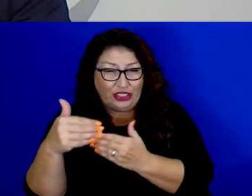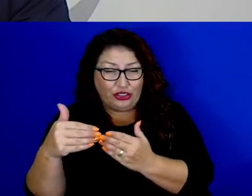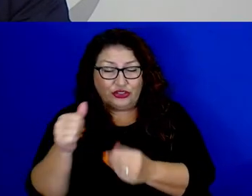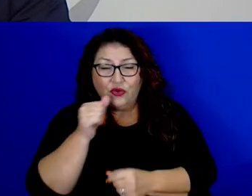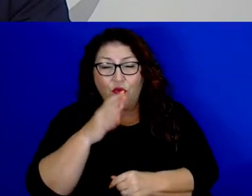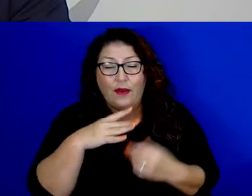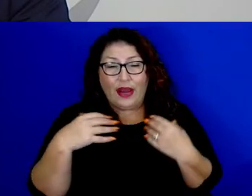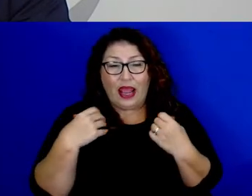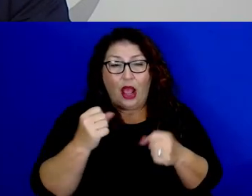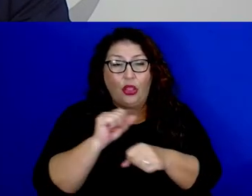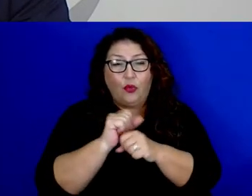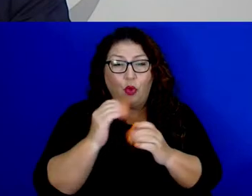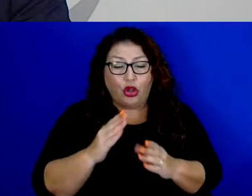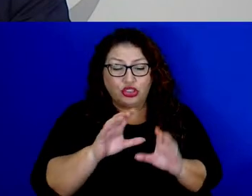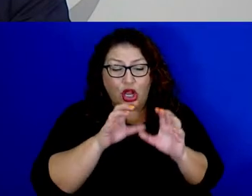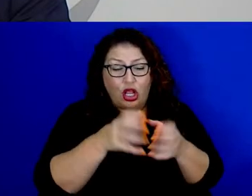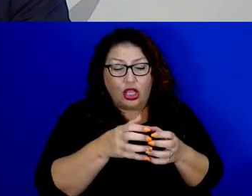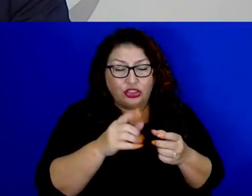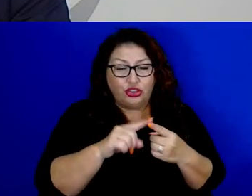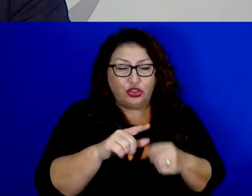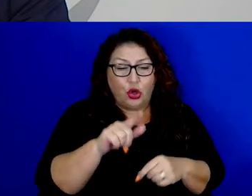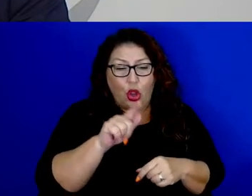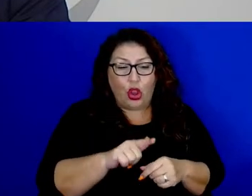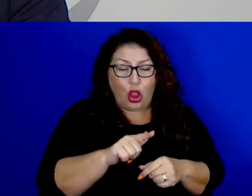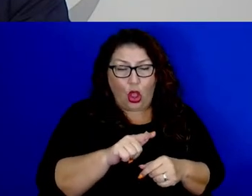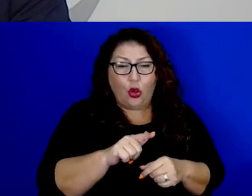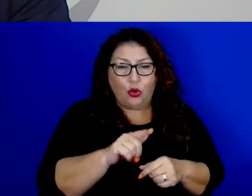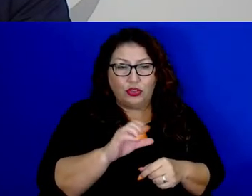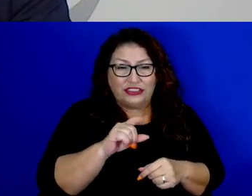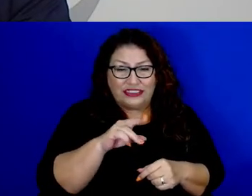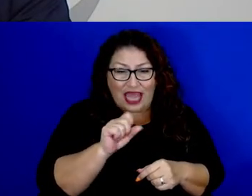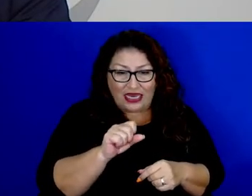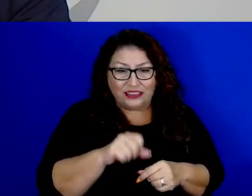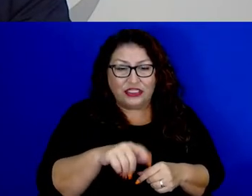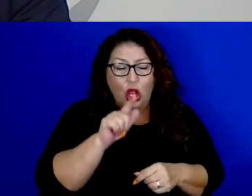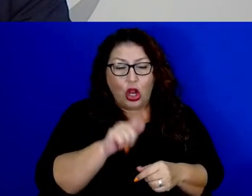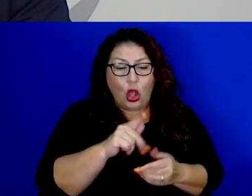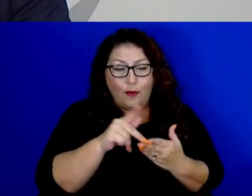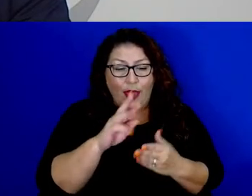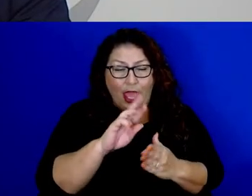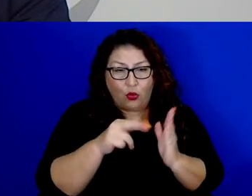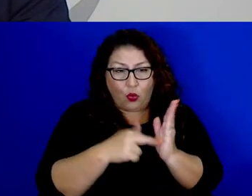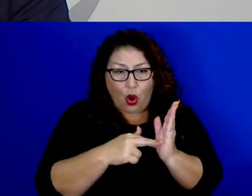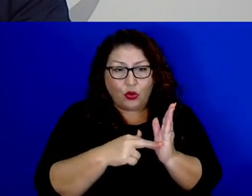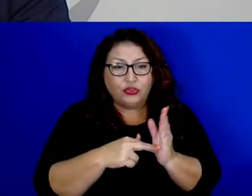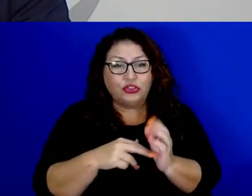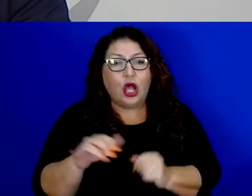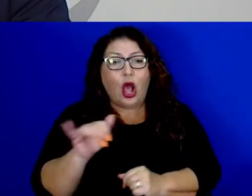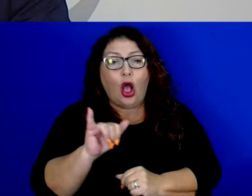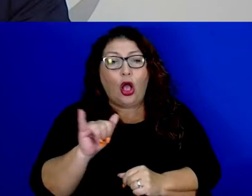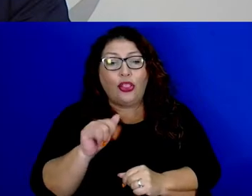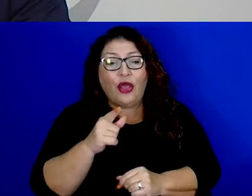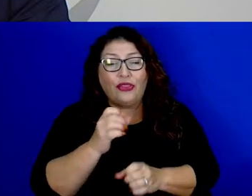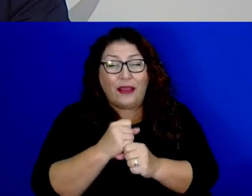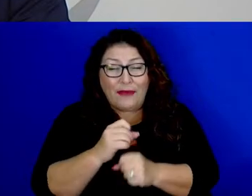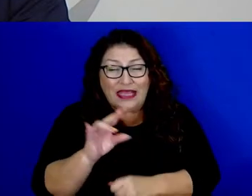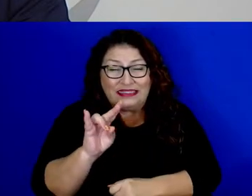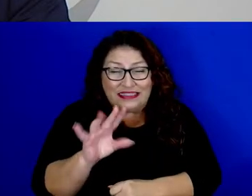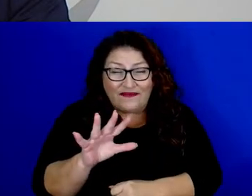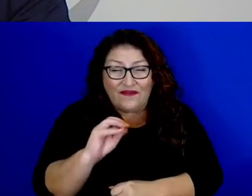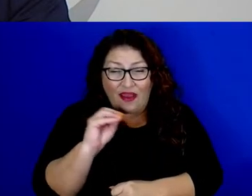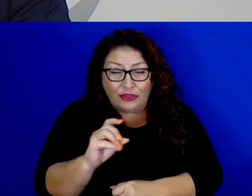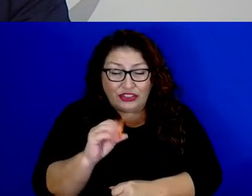clustered into lower status, lower paid roles. Although they make up 70% of the health